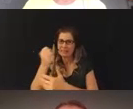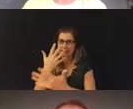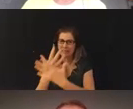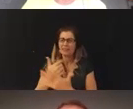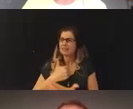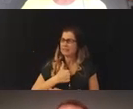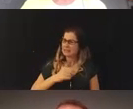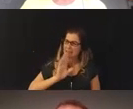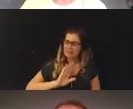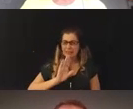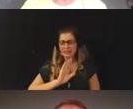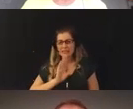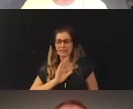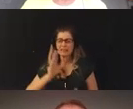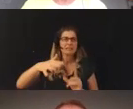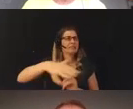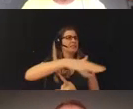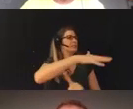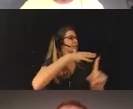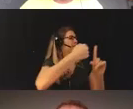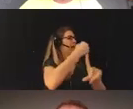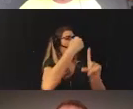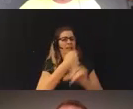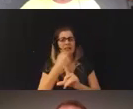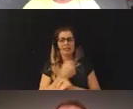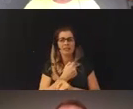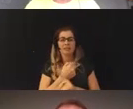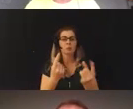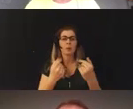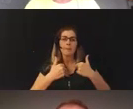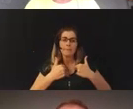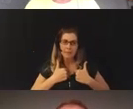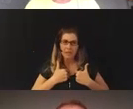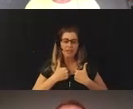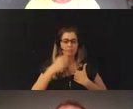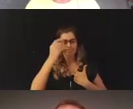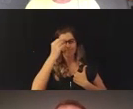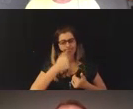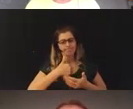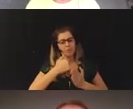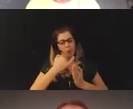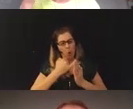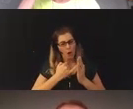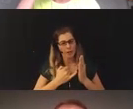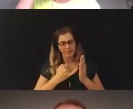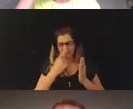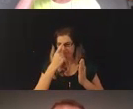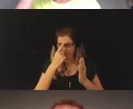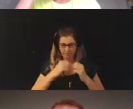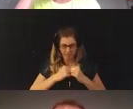poor and surrounded by violence. And art was a way for me to make sense of these issues in my life, to question myself and to